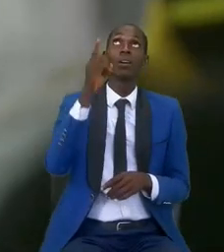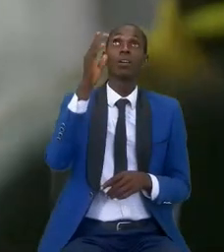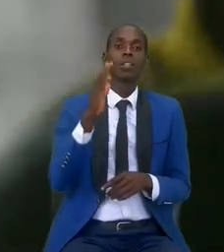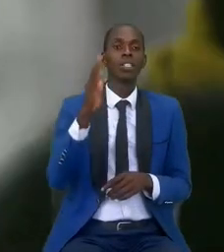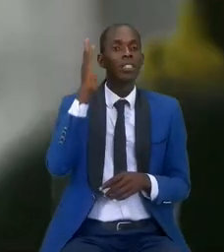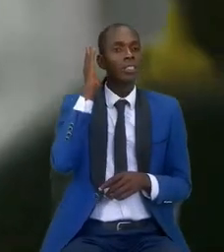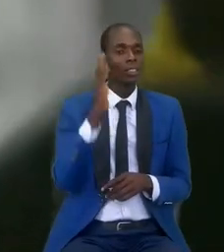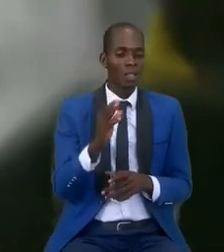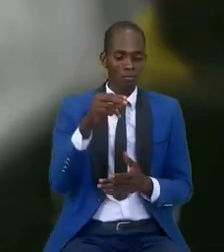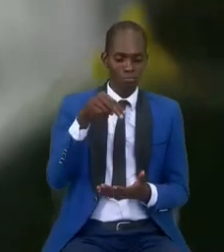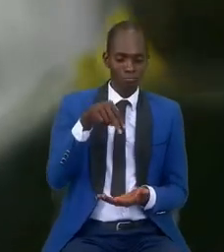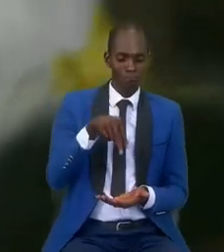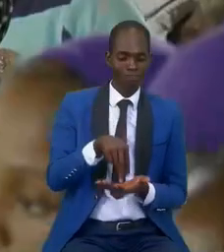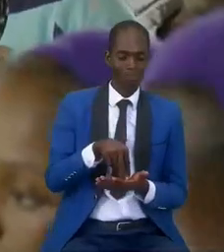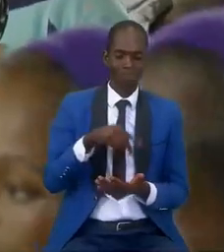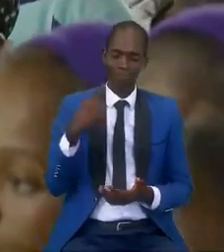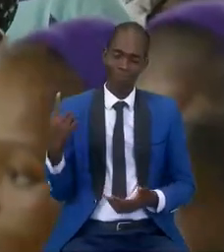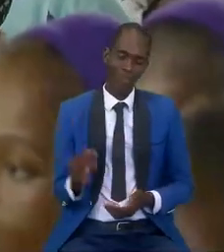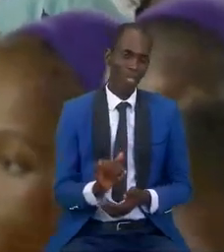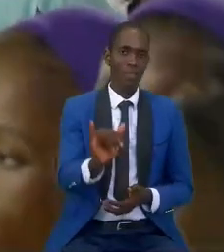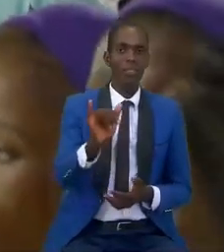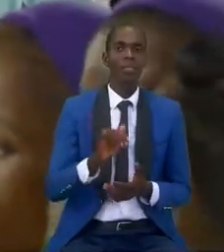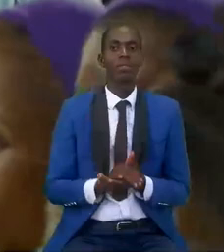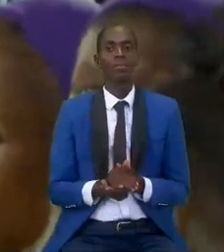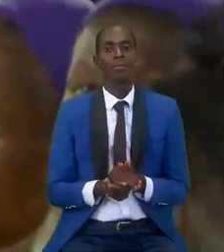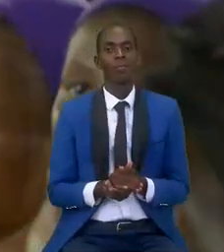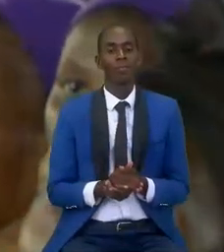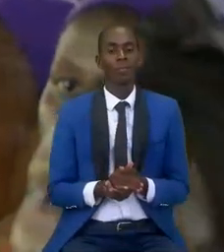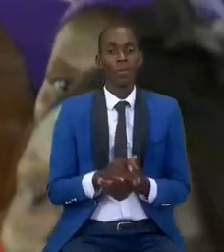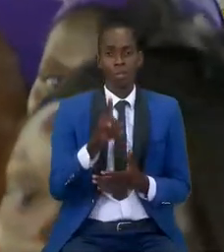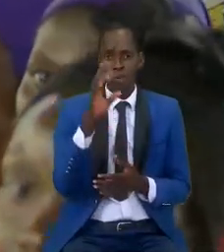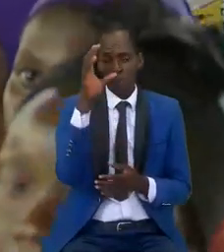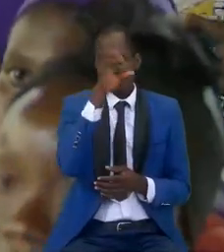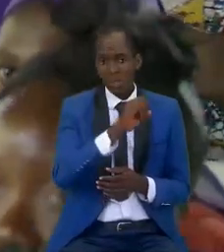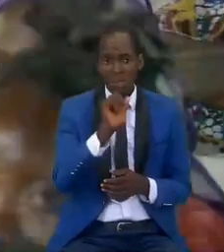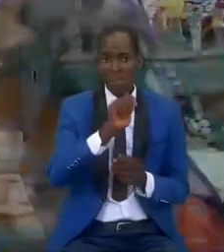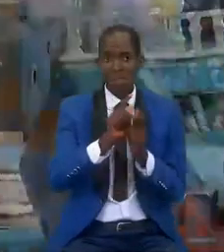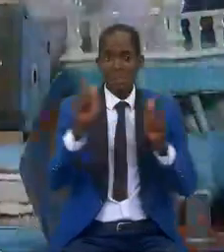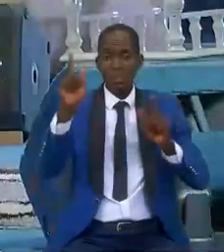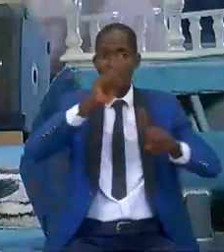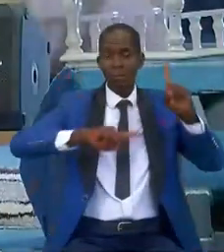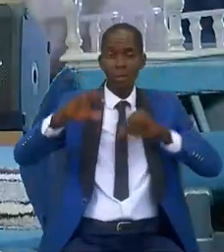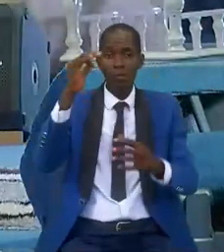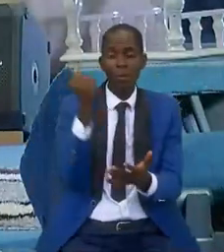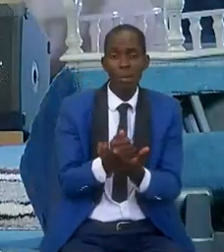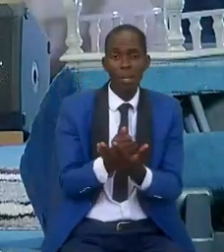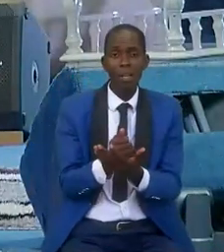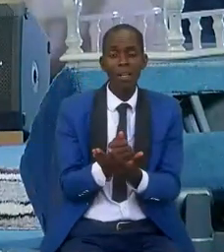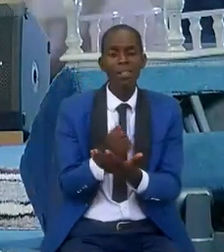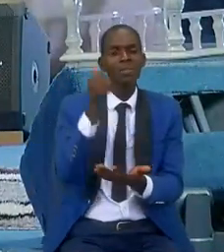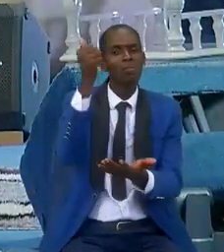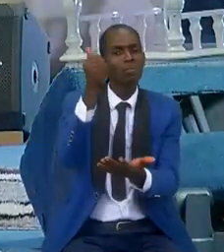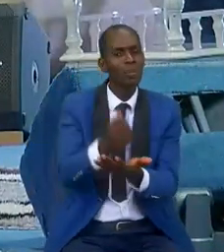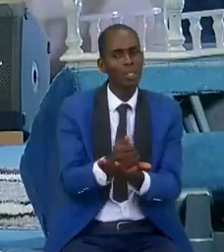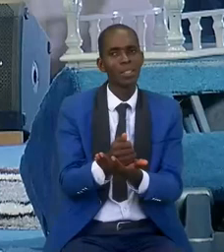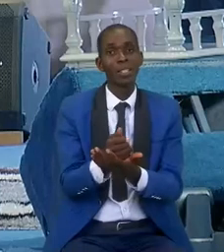your Mystic great amen the watch of our God the word of Salvation the word